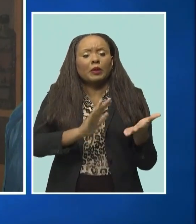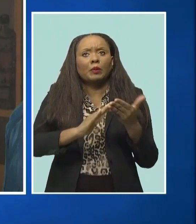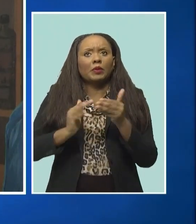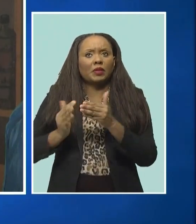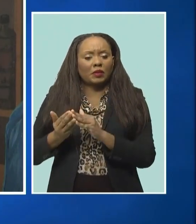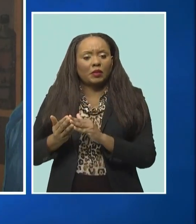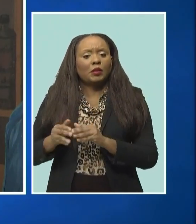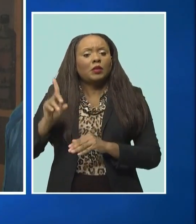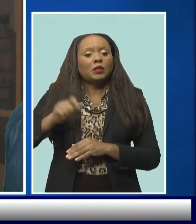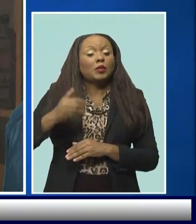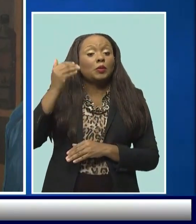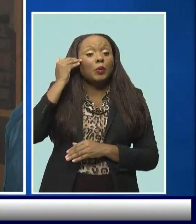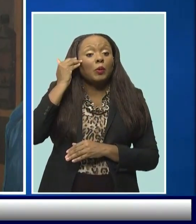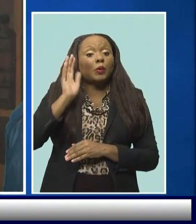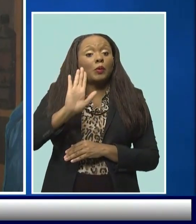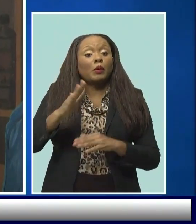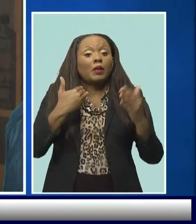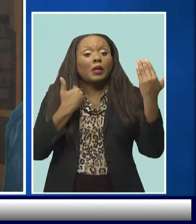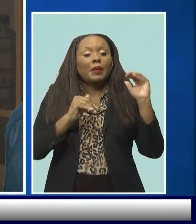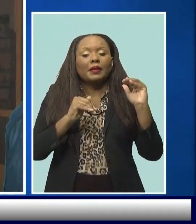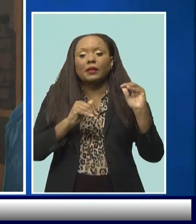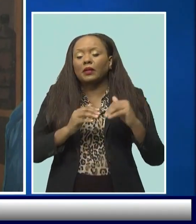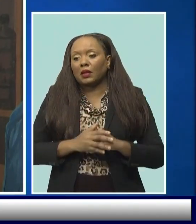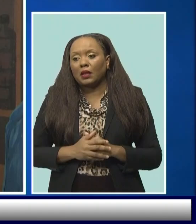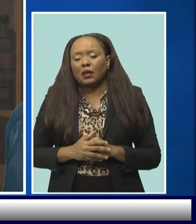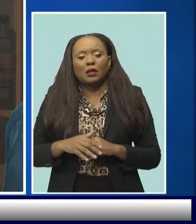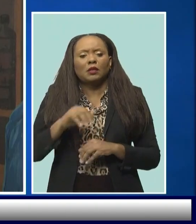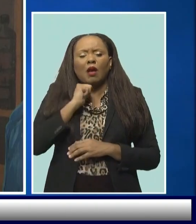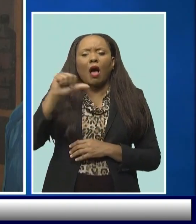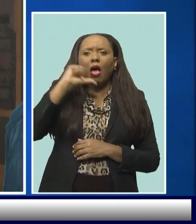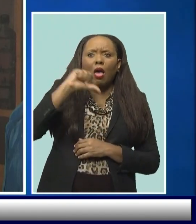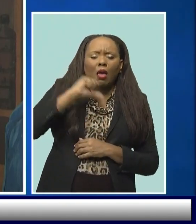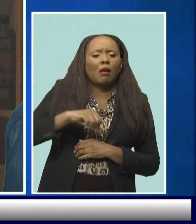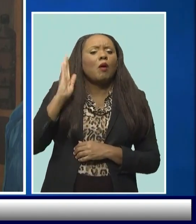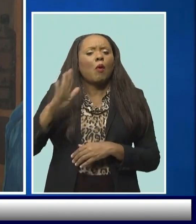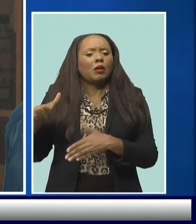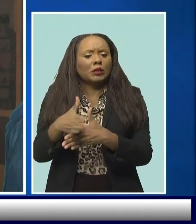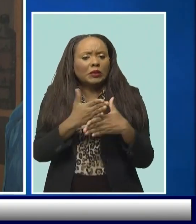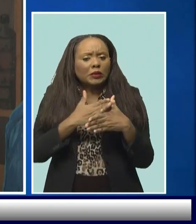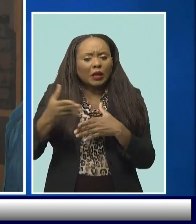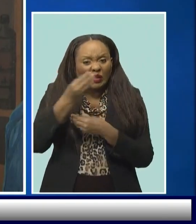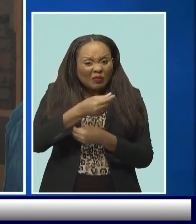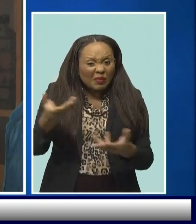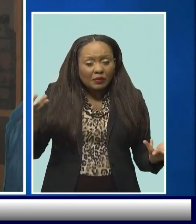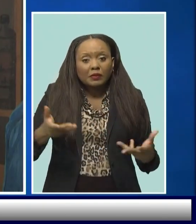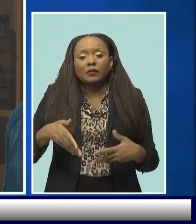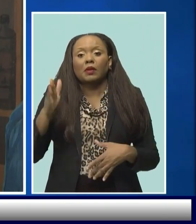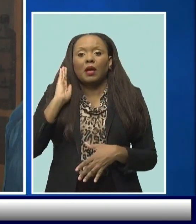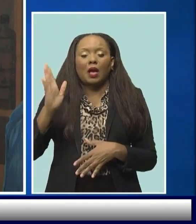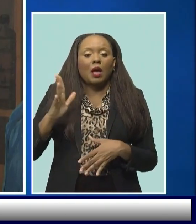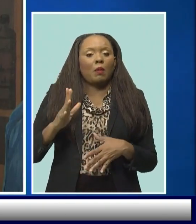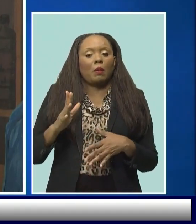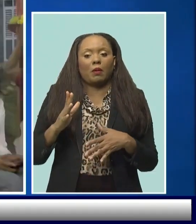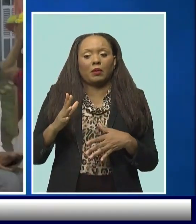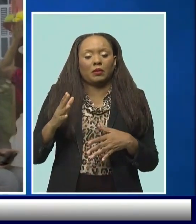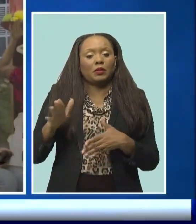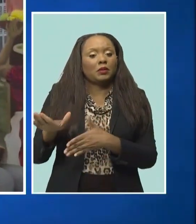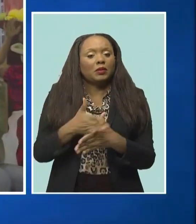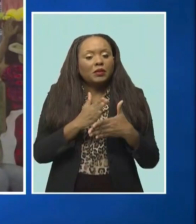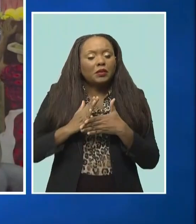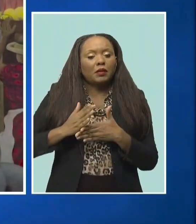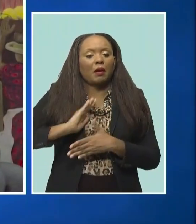was there, have their outpatient clinics for mental health. Before COVID, the community nurses used to visit people actually